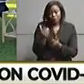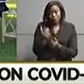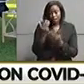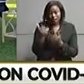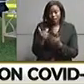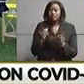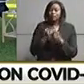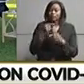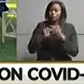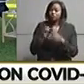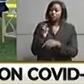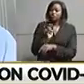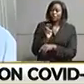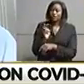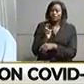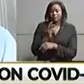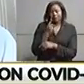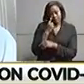monitor more.